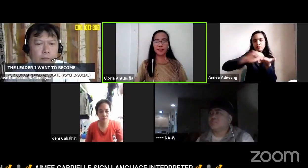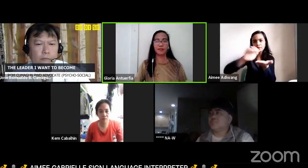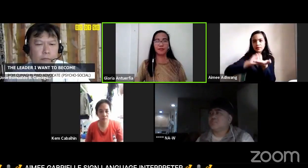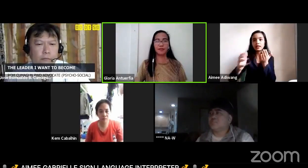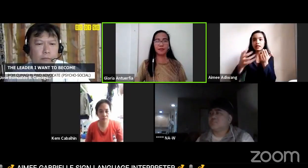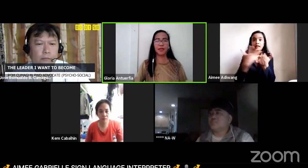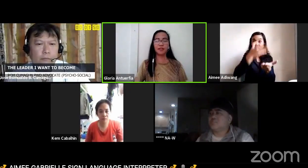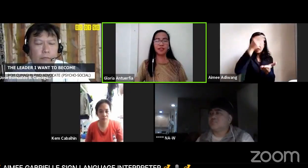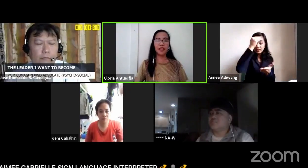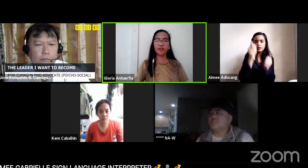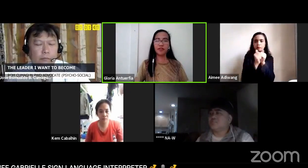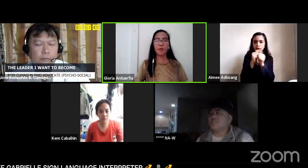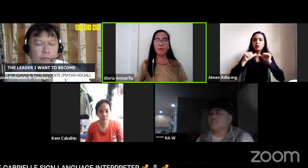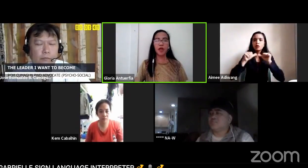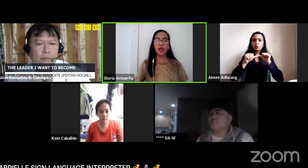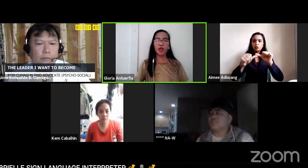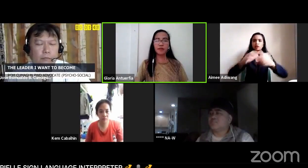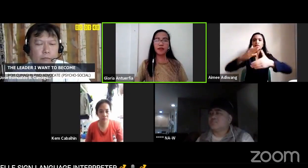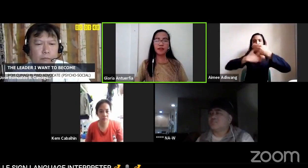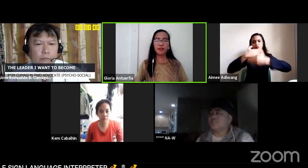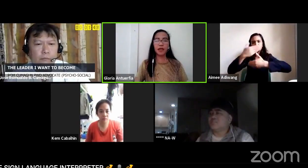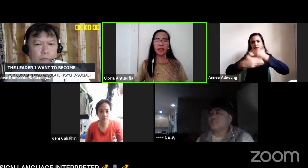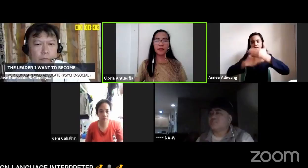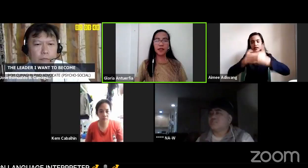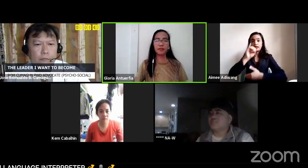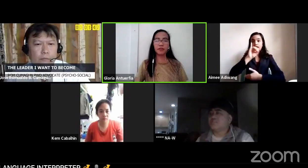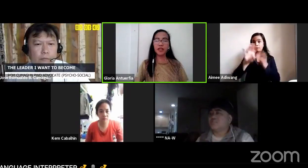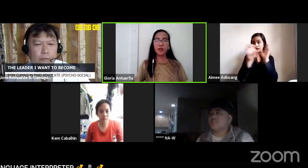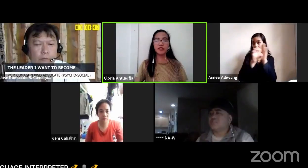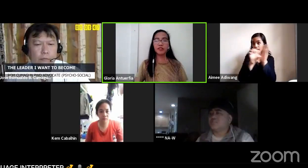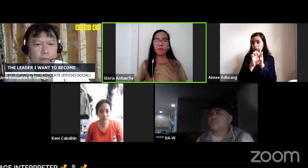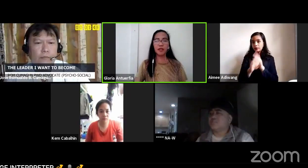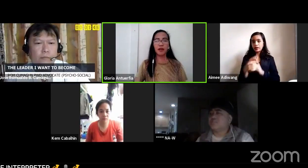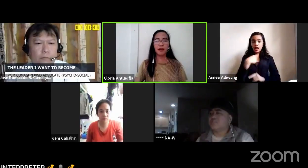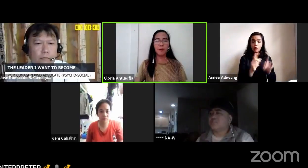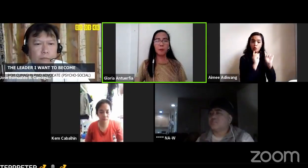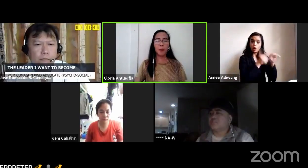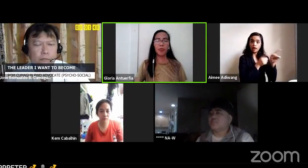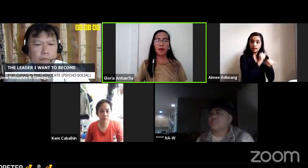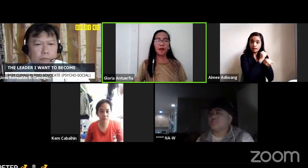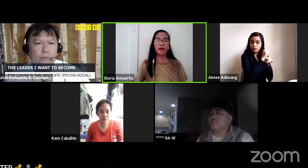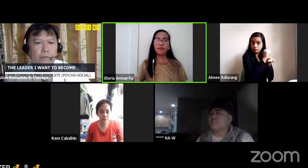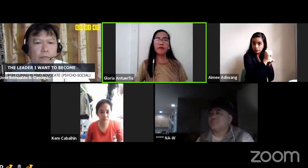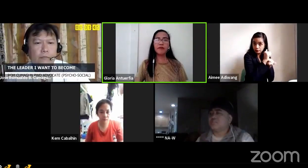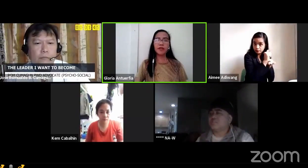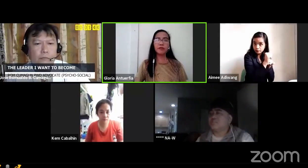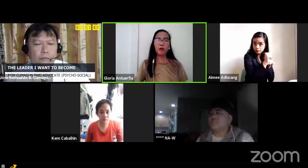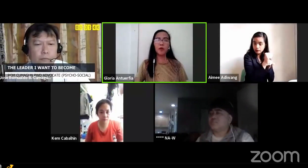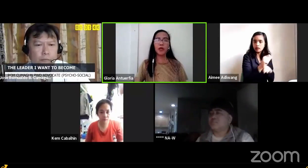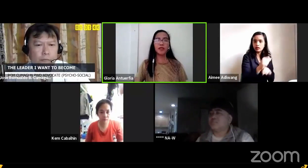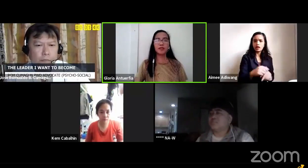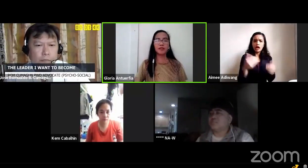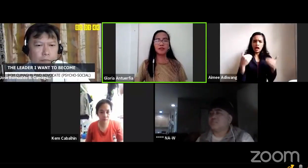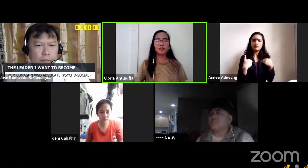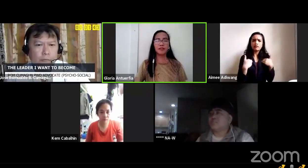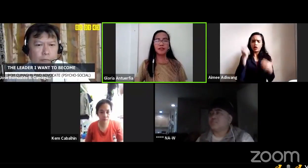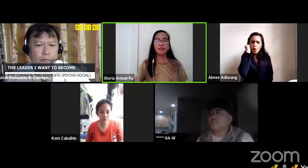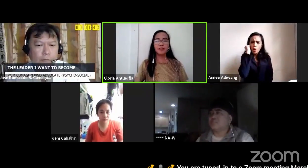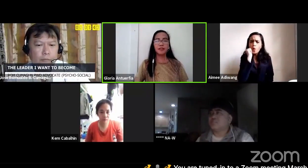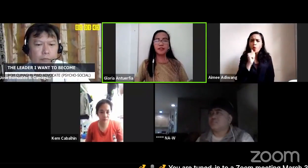continuous process because every time you attended a training or seminar, there is